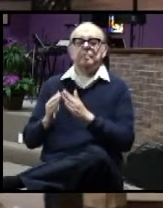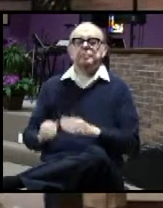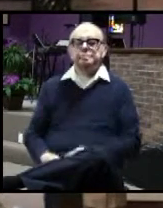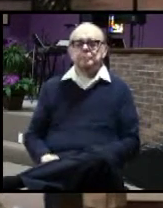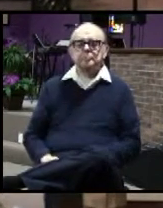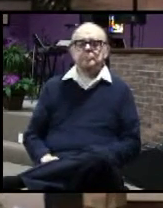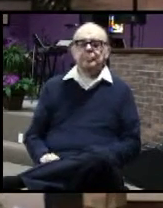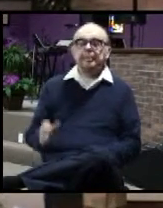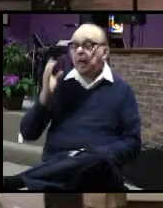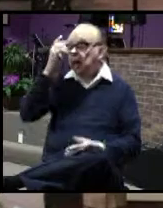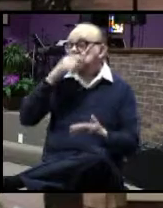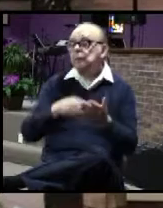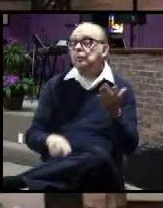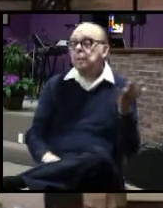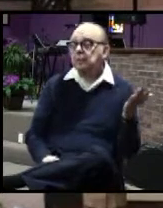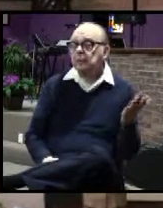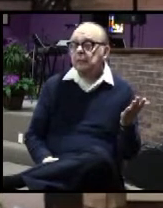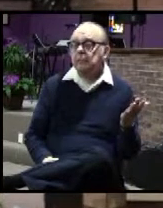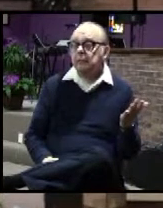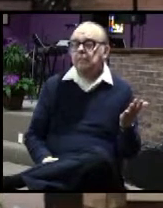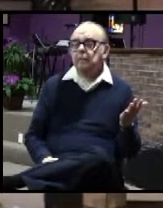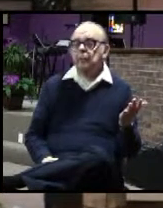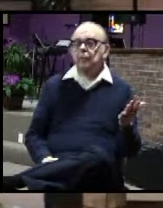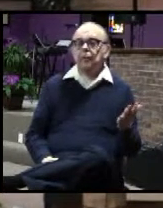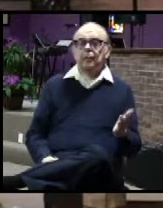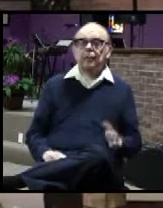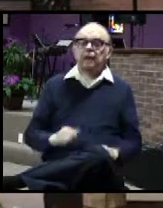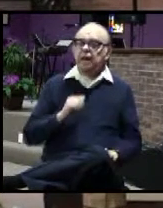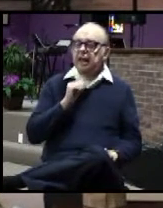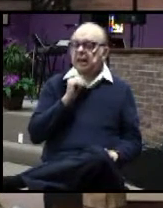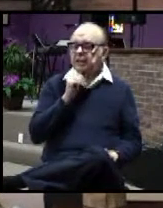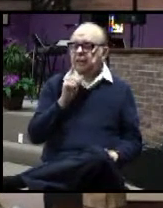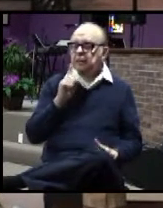Well, guess what? It didn't go anywhere.